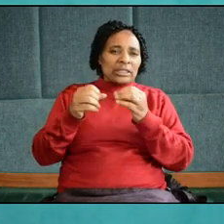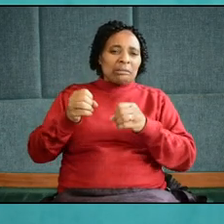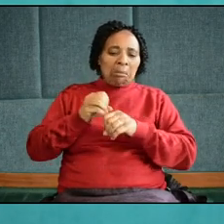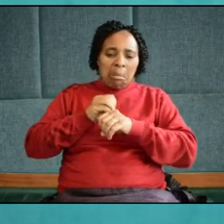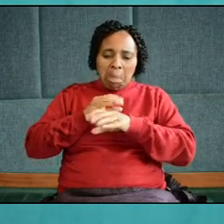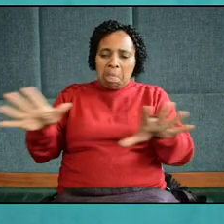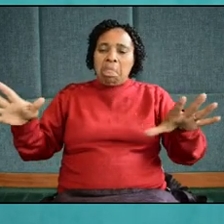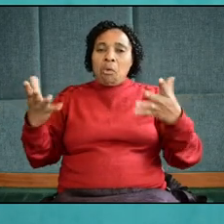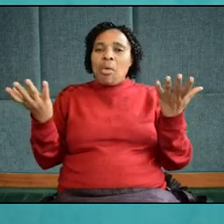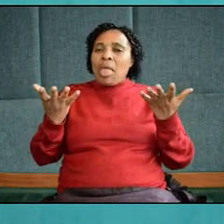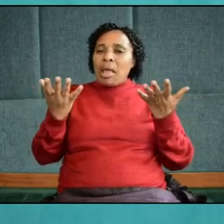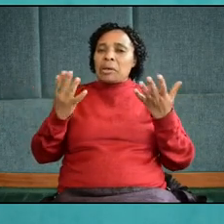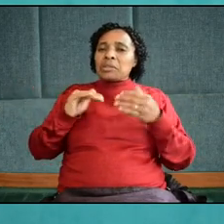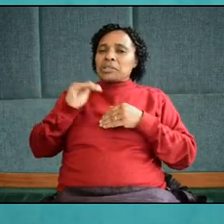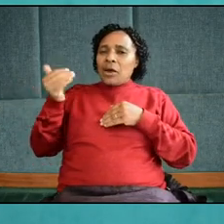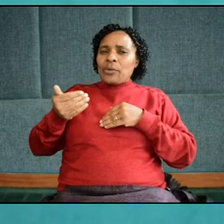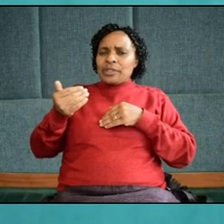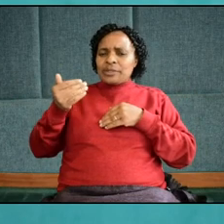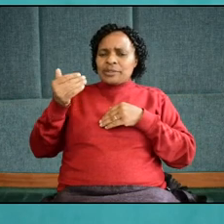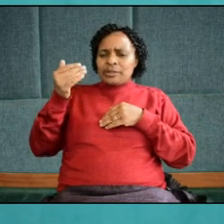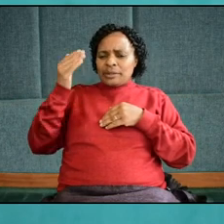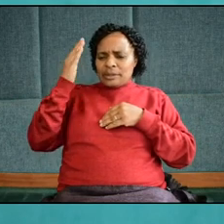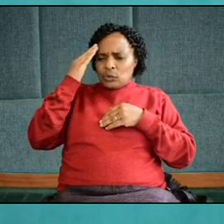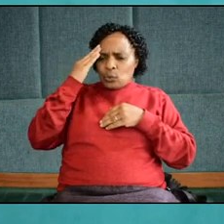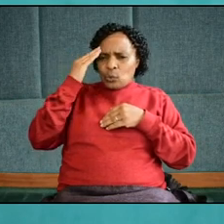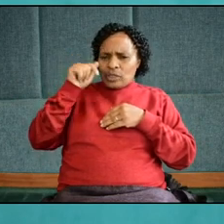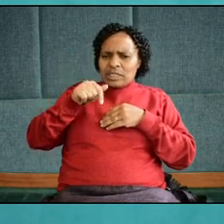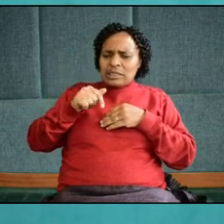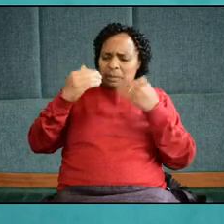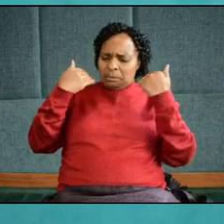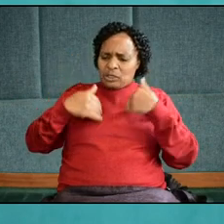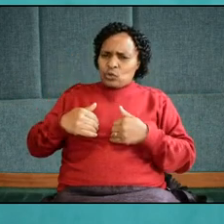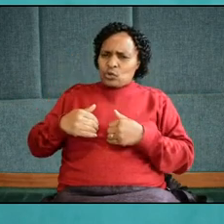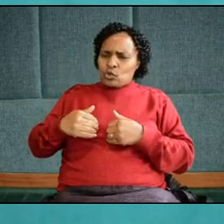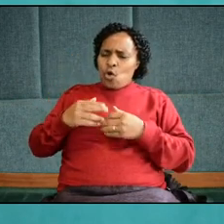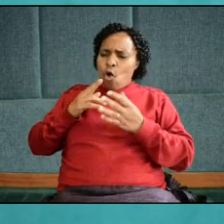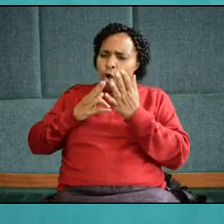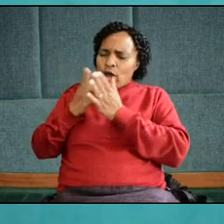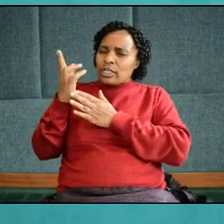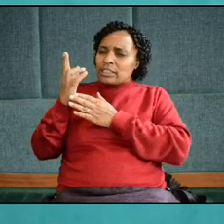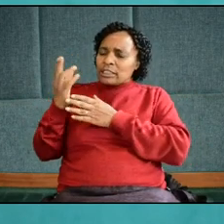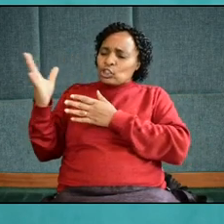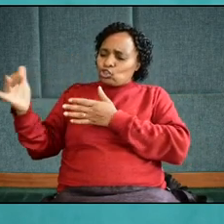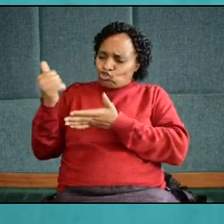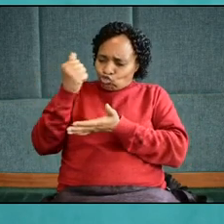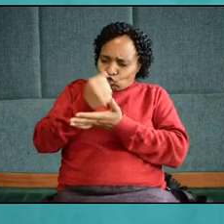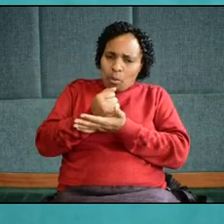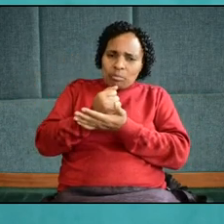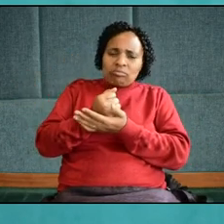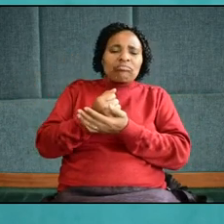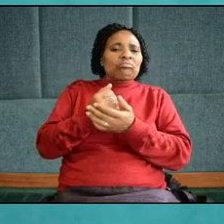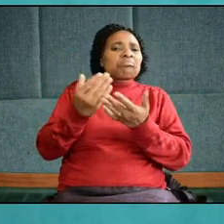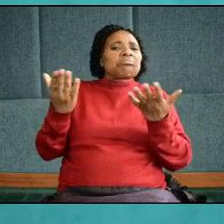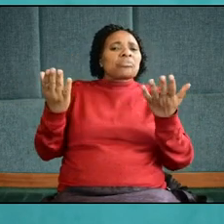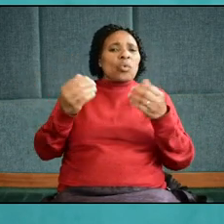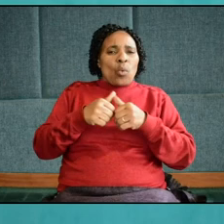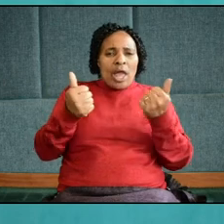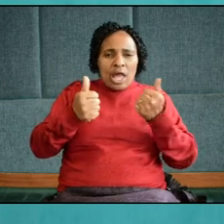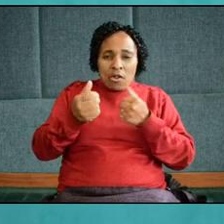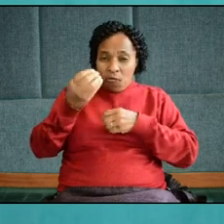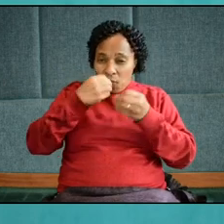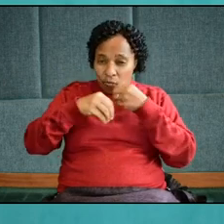town. And the townspeople knew that this person is honest, and so they offered him a job really quickly, and he got some food to